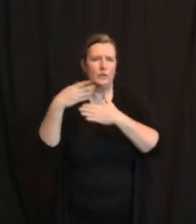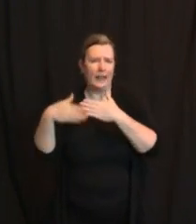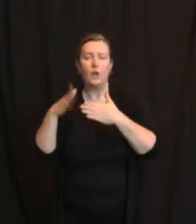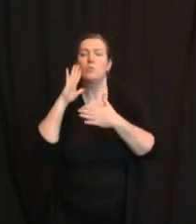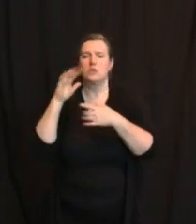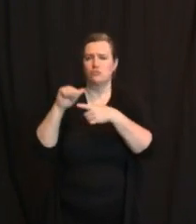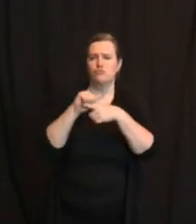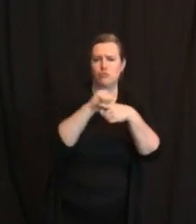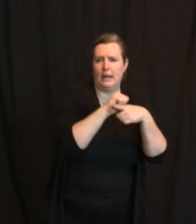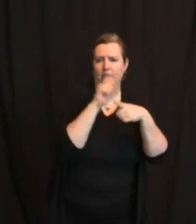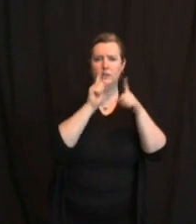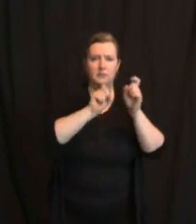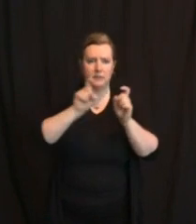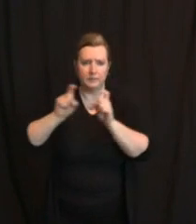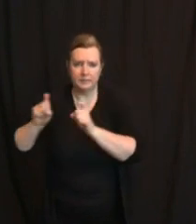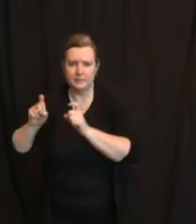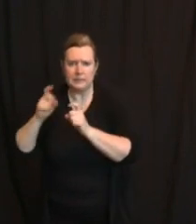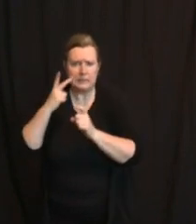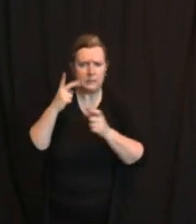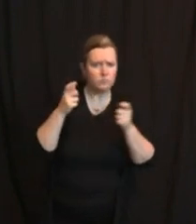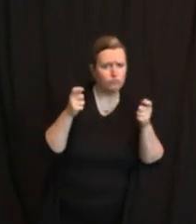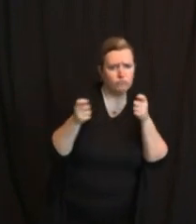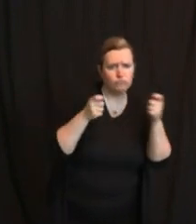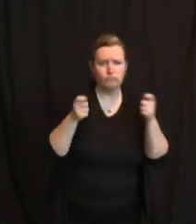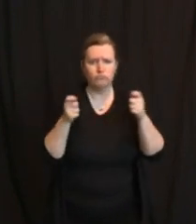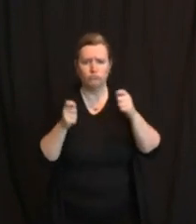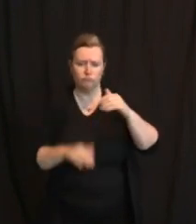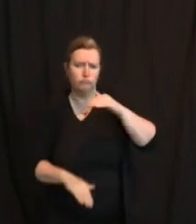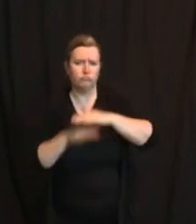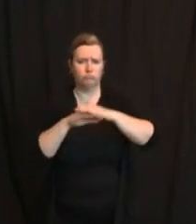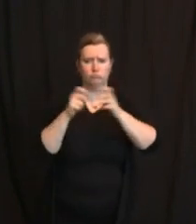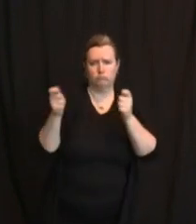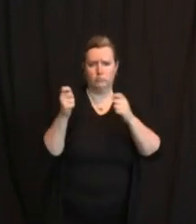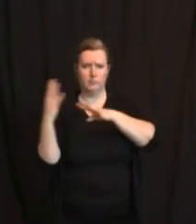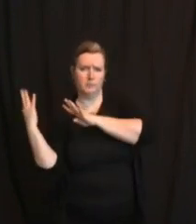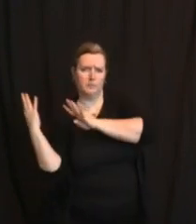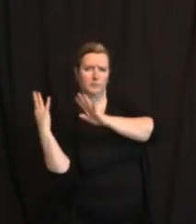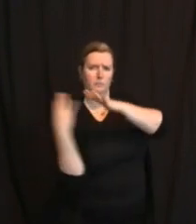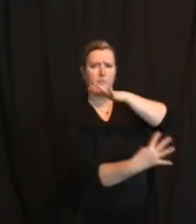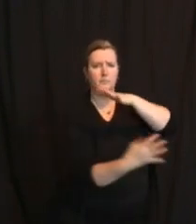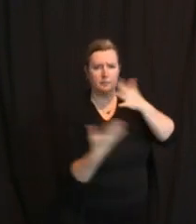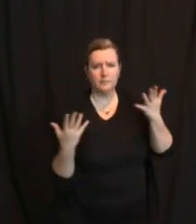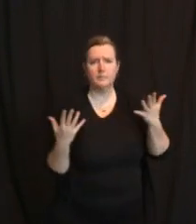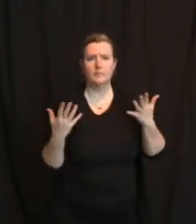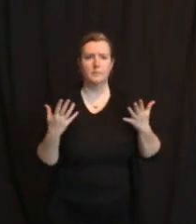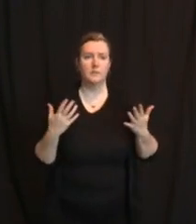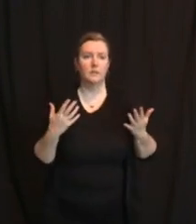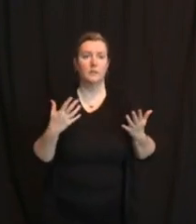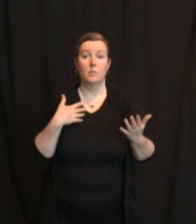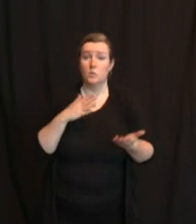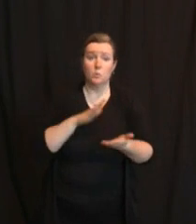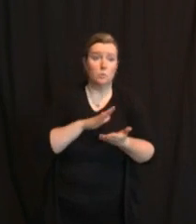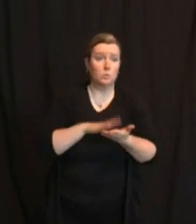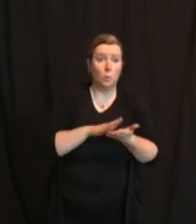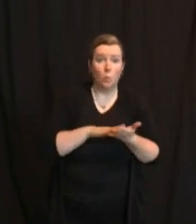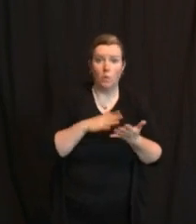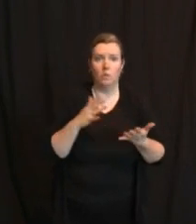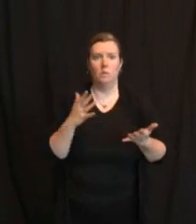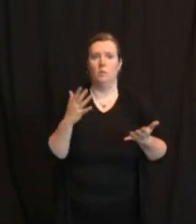management, in which we can learn and go to school. This is something we've never had to do before. Our job has